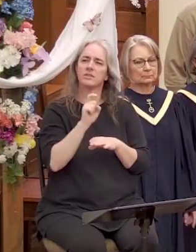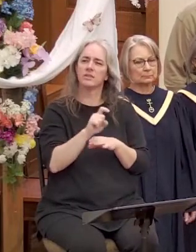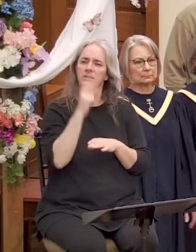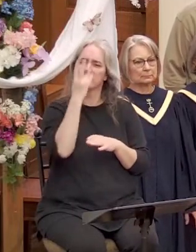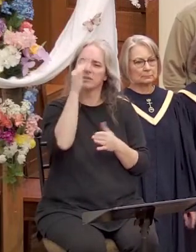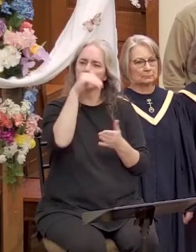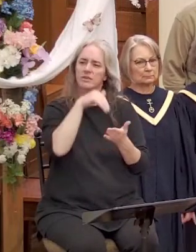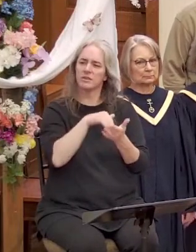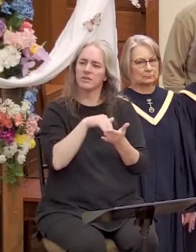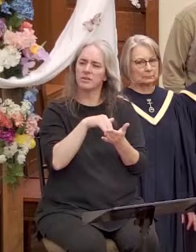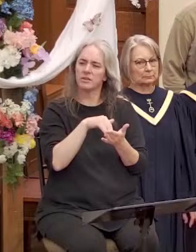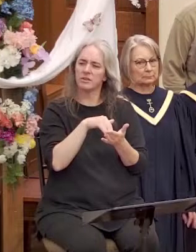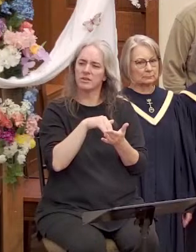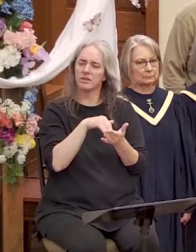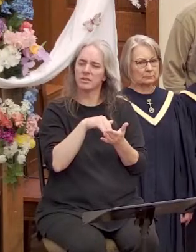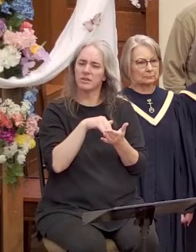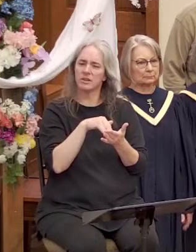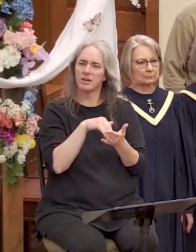maybe reevaluate,